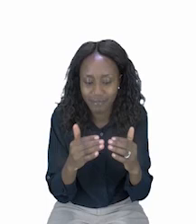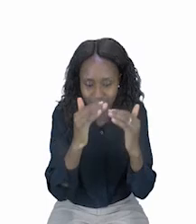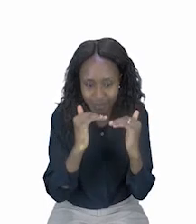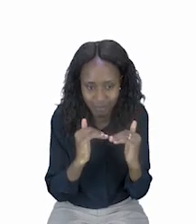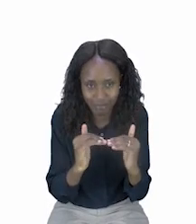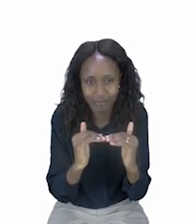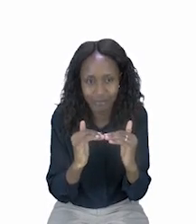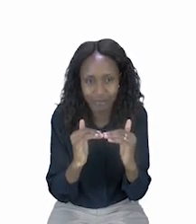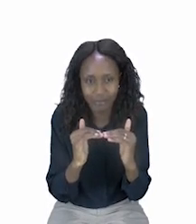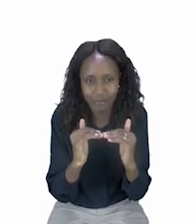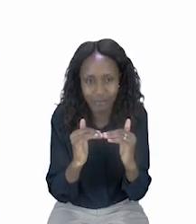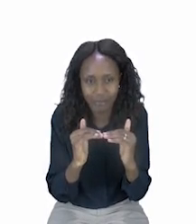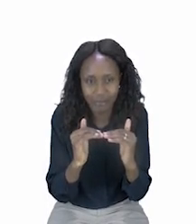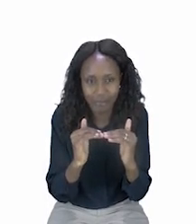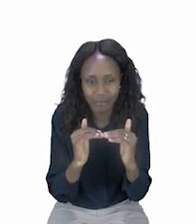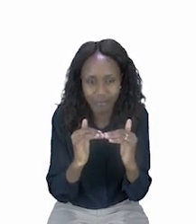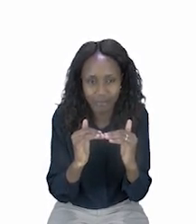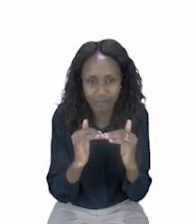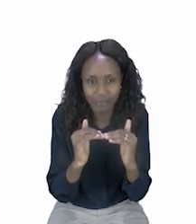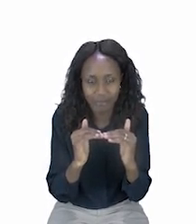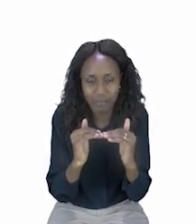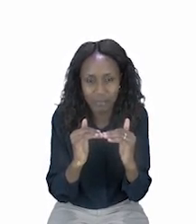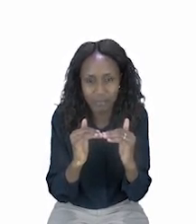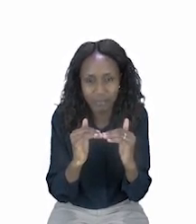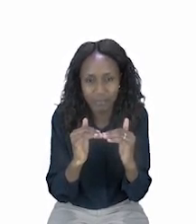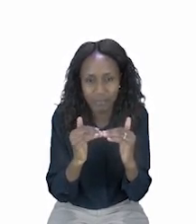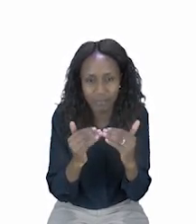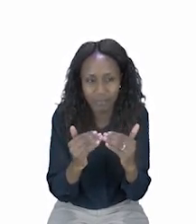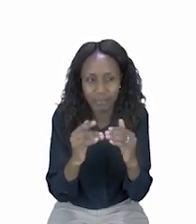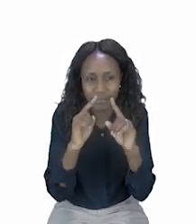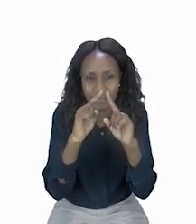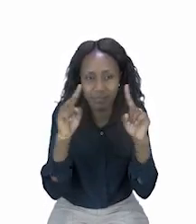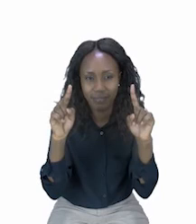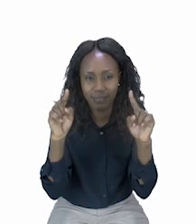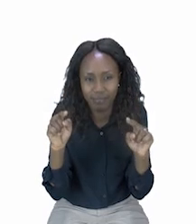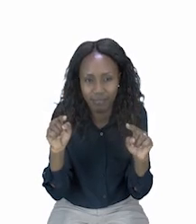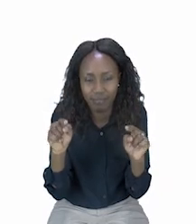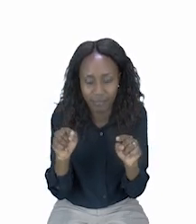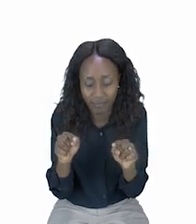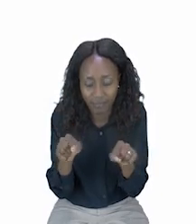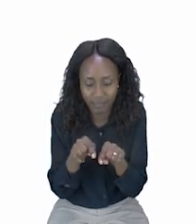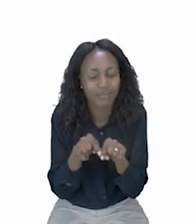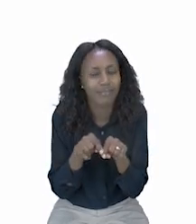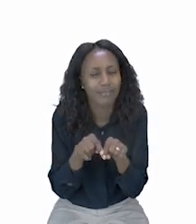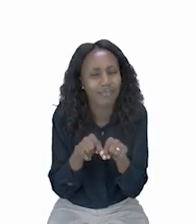have is a pentagon. Let's all say